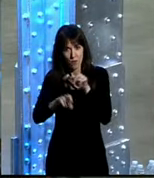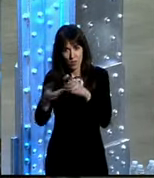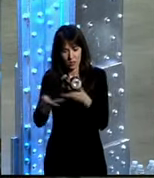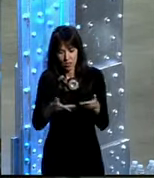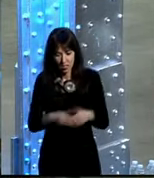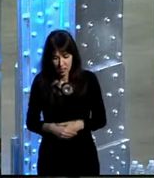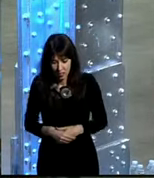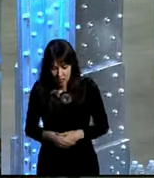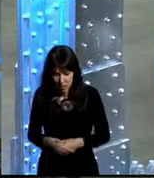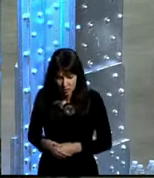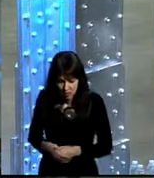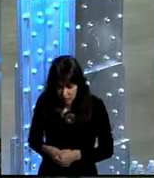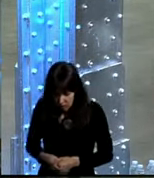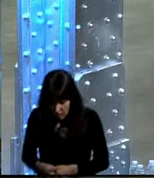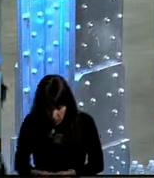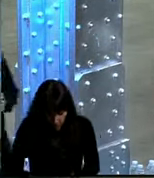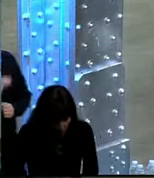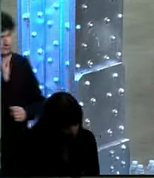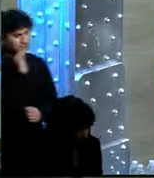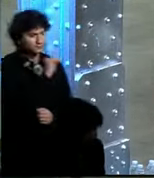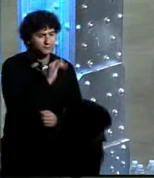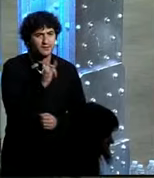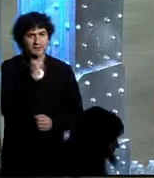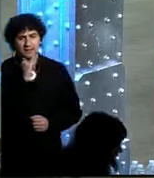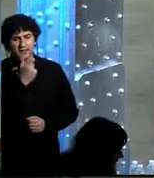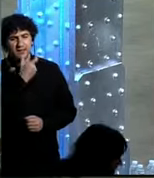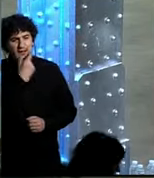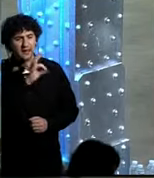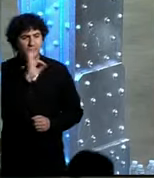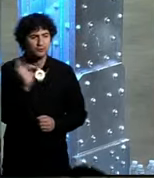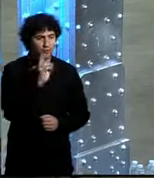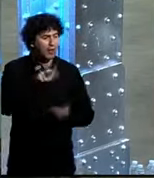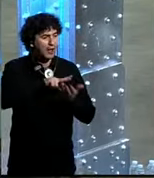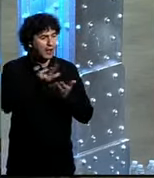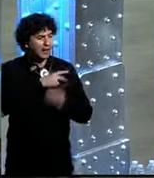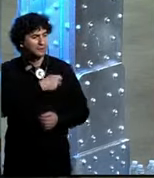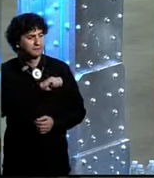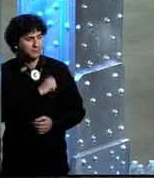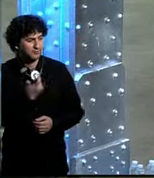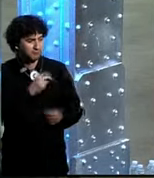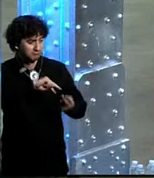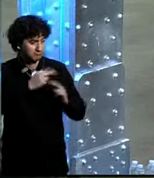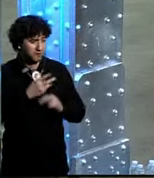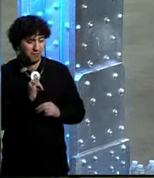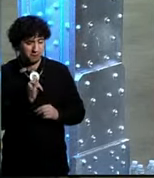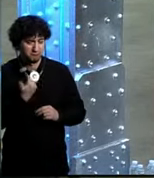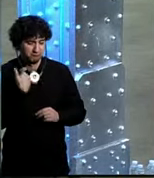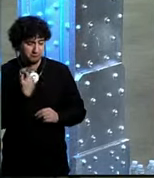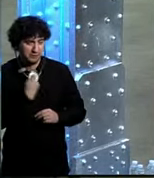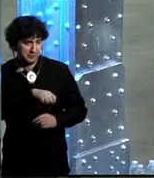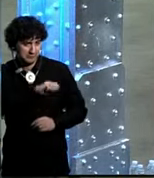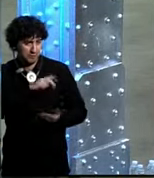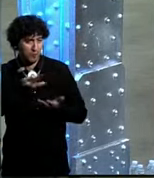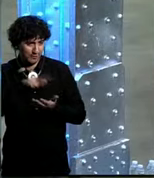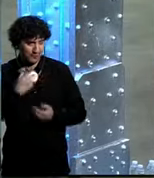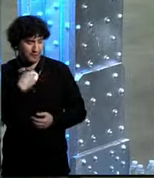Please go ahead. Make it in Spanish? No, tienen traducción, puedes hacerlo. Oh, they've got translation. You can speak. I'll speak Spanish